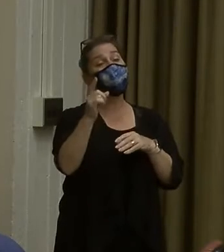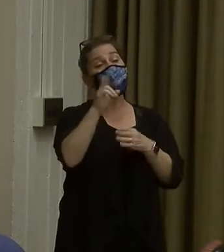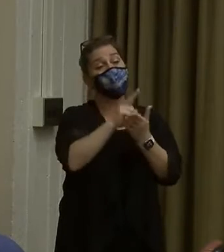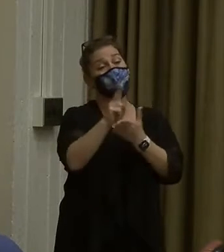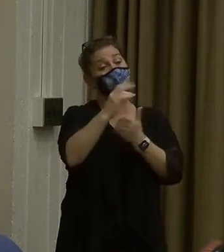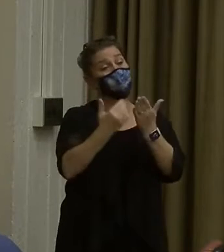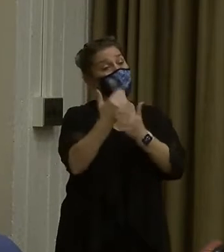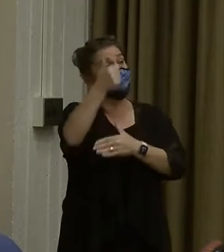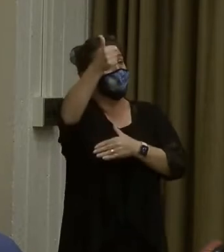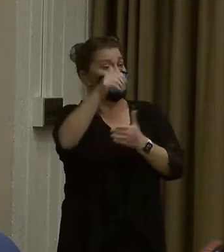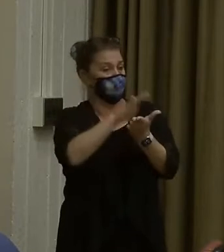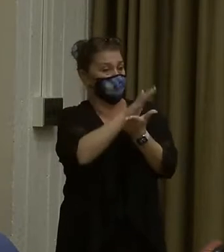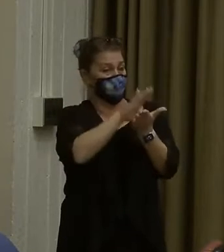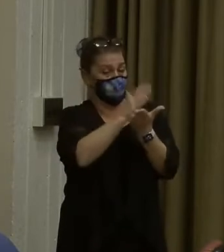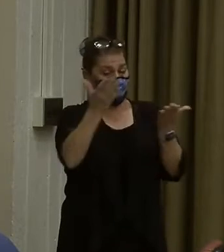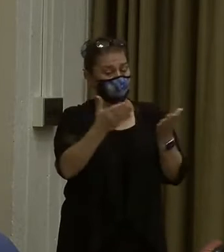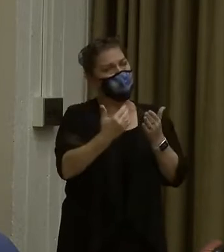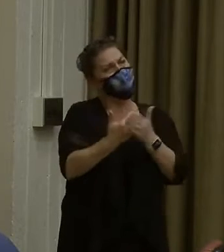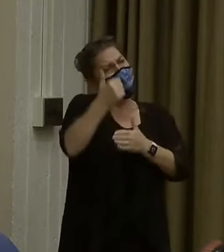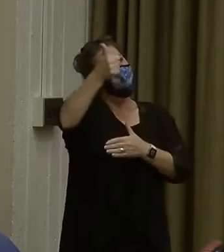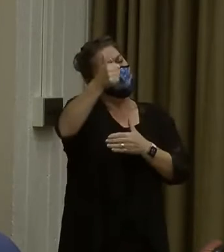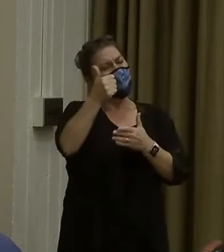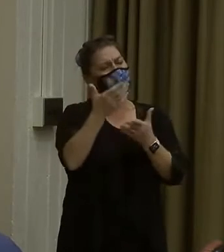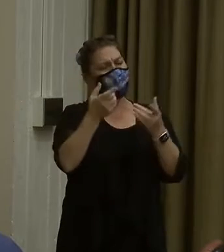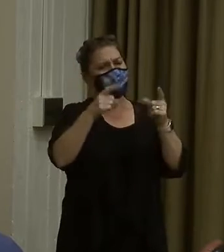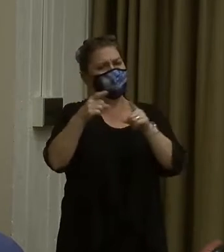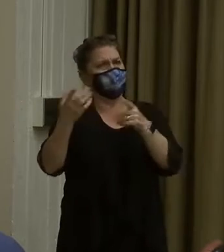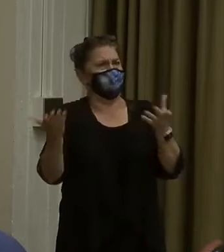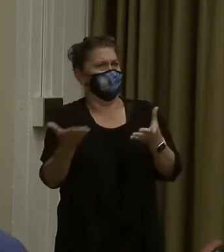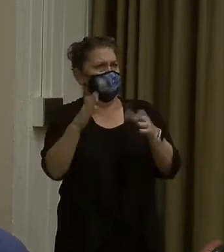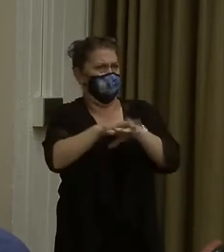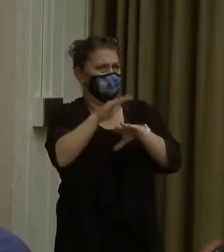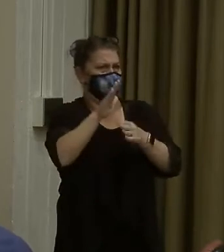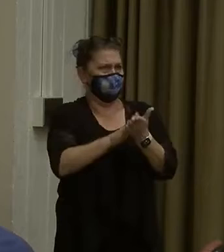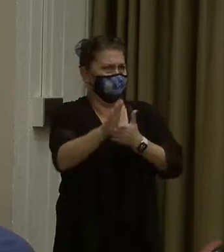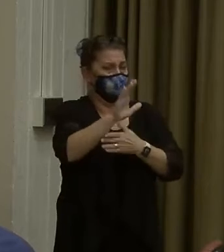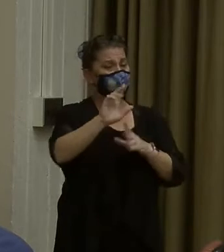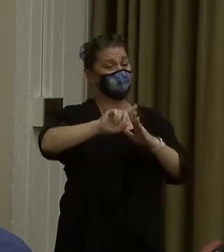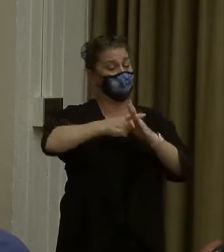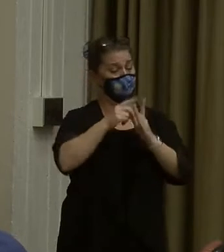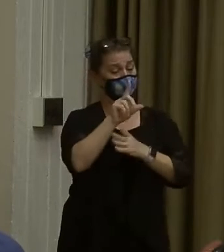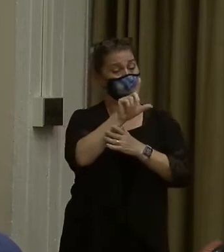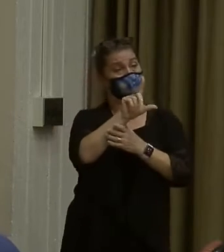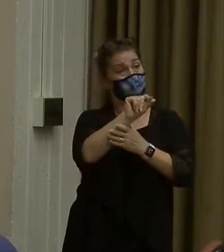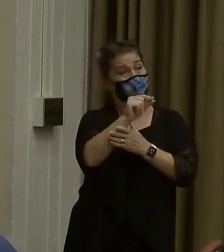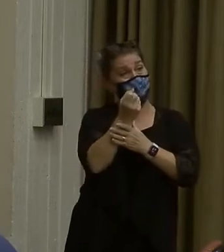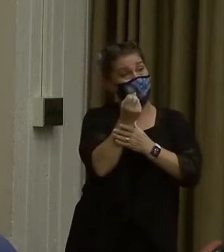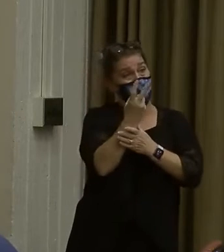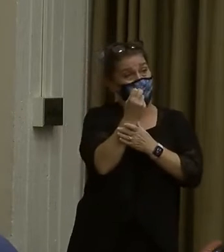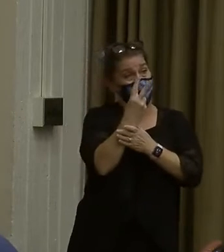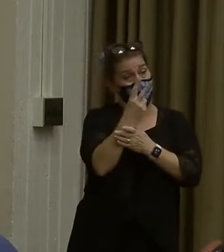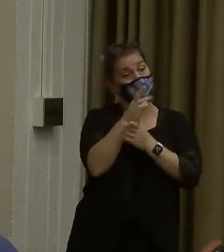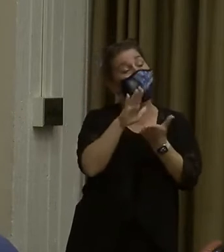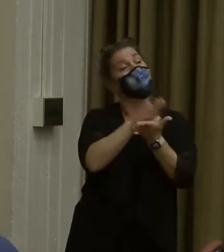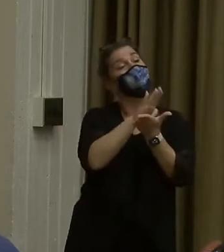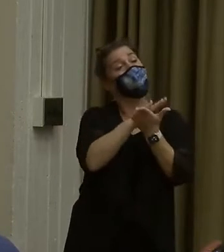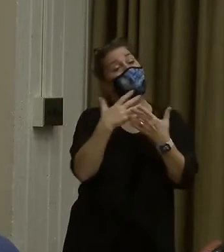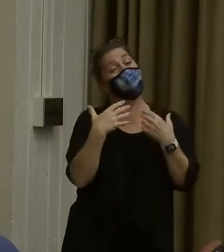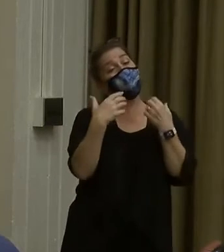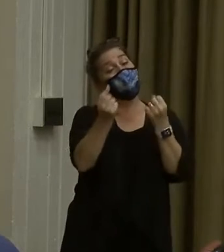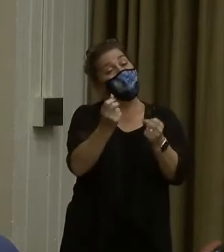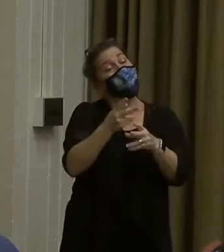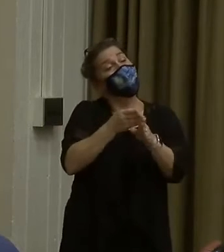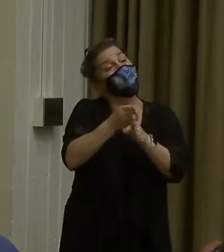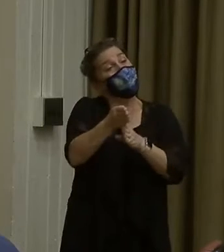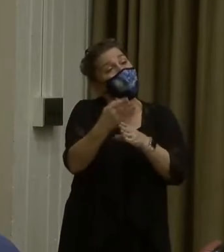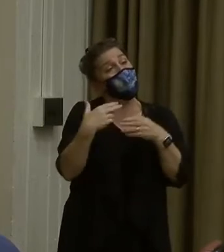schools, we too know what it's like to be a newer entity on campus. Founded in 2012, the School of Health Professions and Human Services